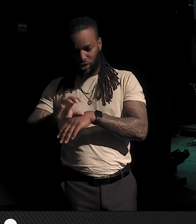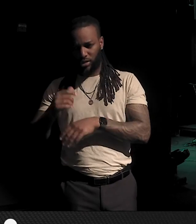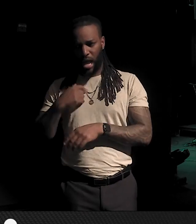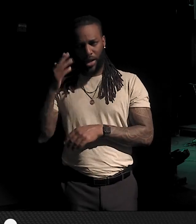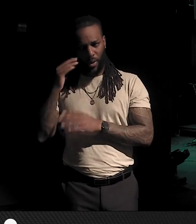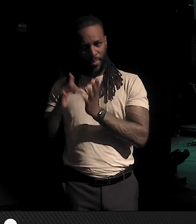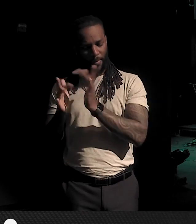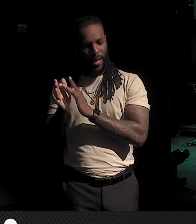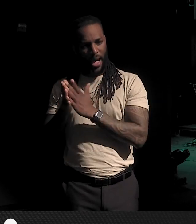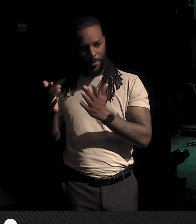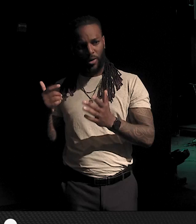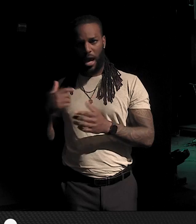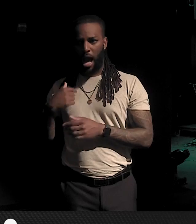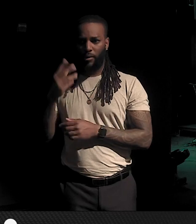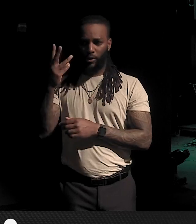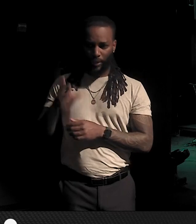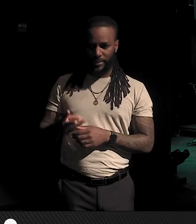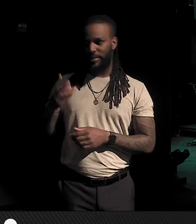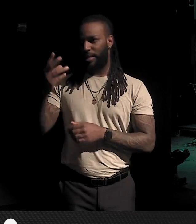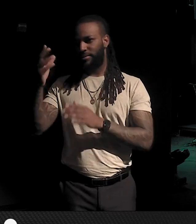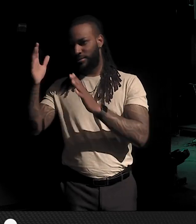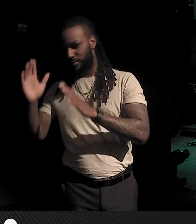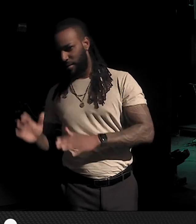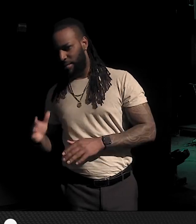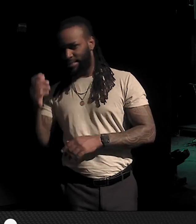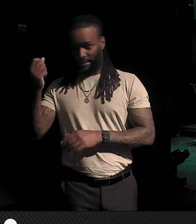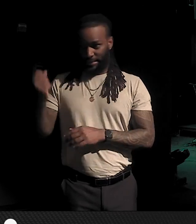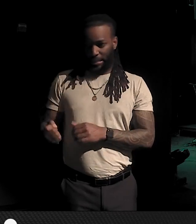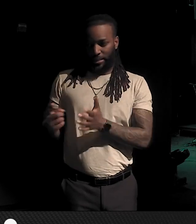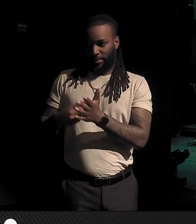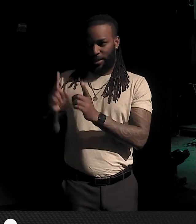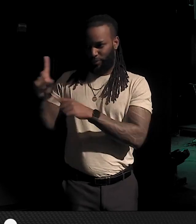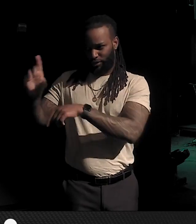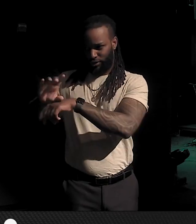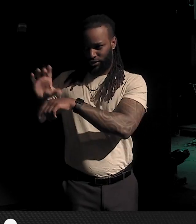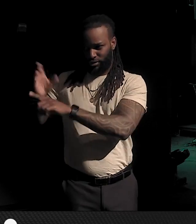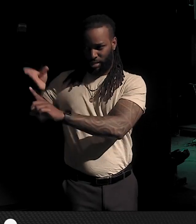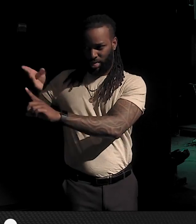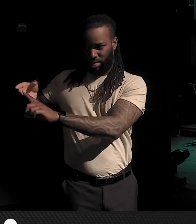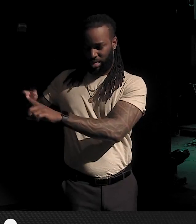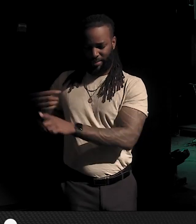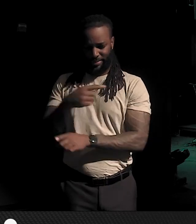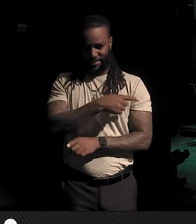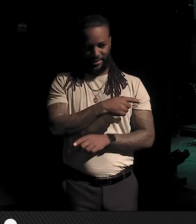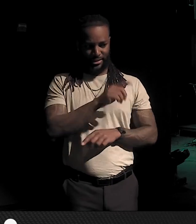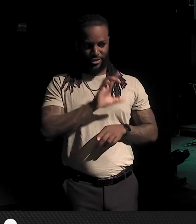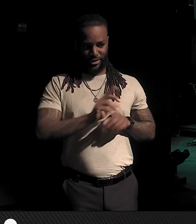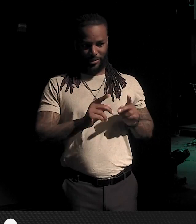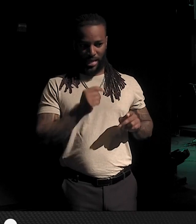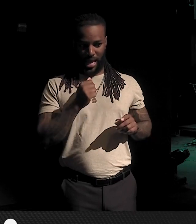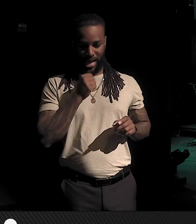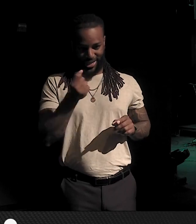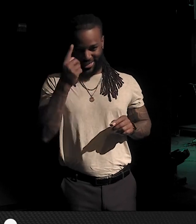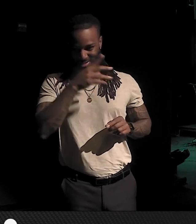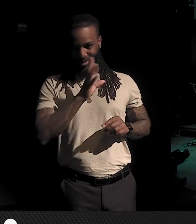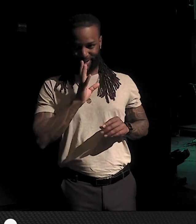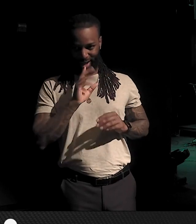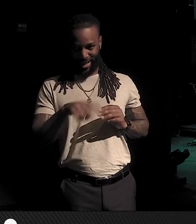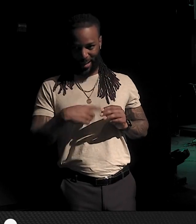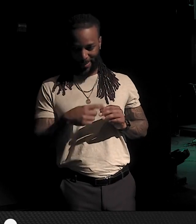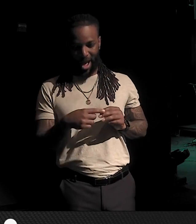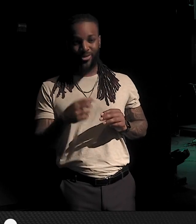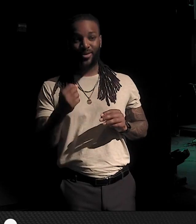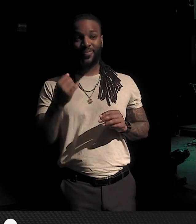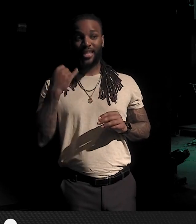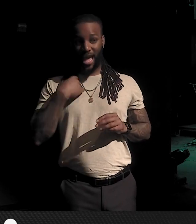you could possibly have, Wednesday and Sundays. I mean, I was there all the time. I didn't even know what they were talking about. And so, you know, if I